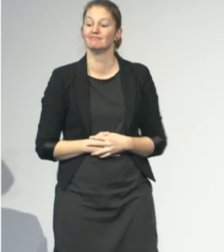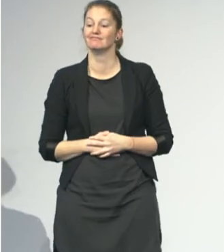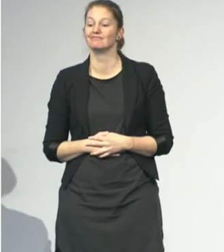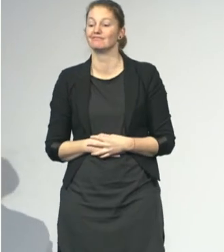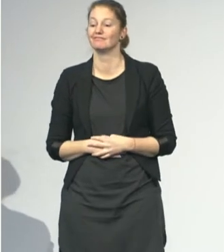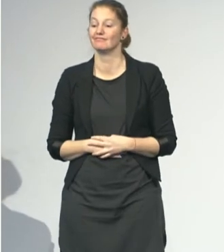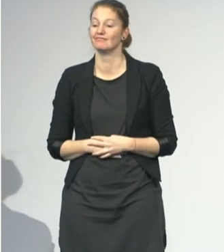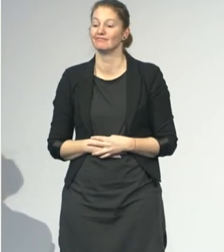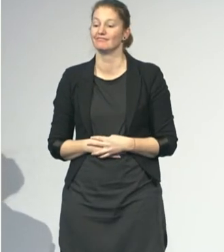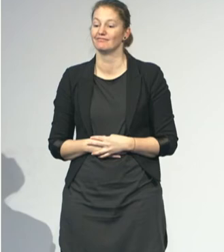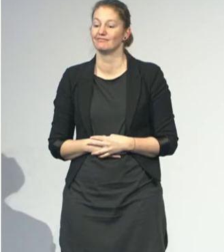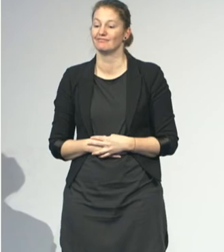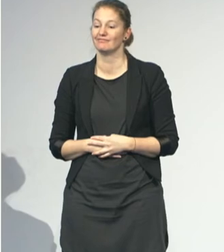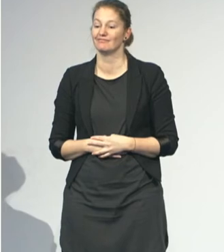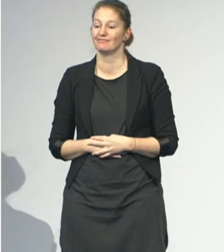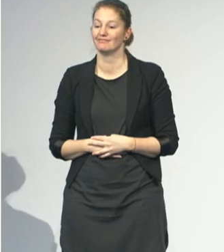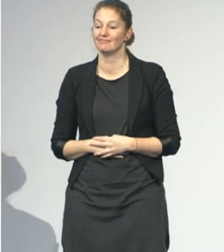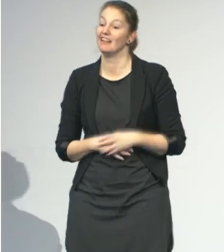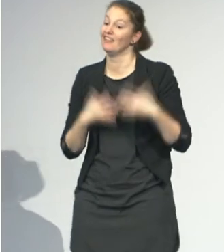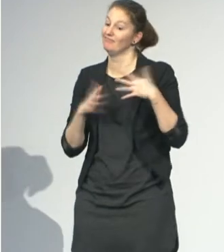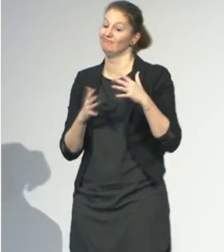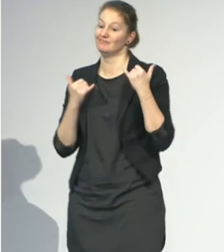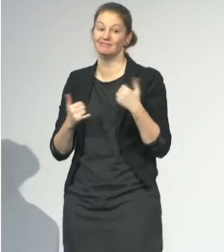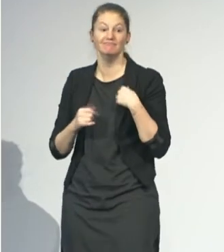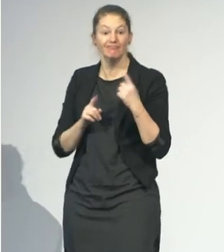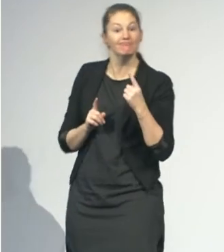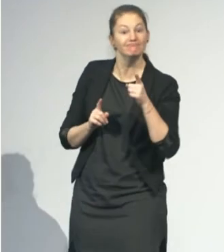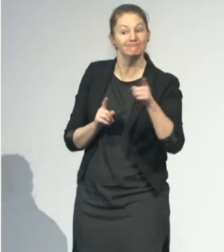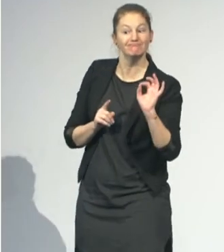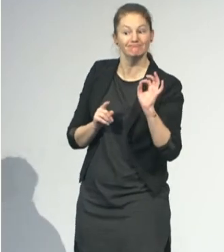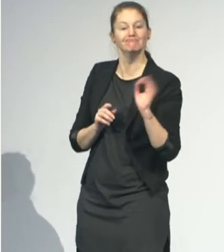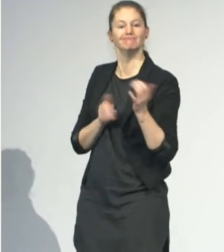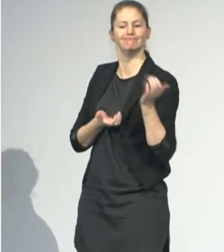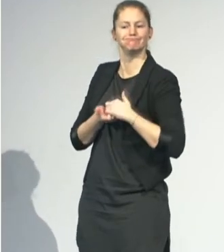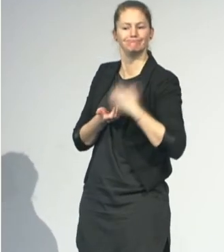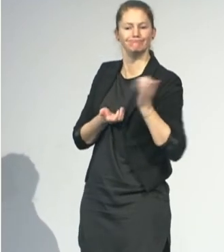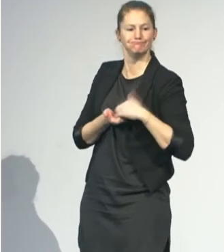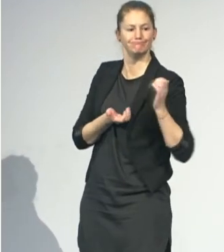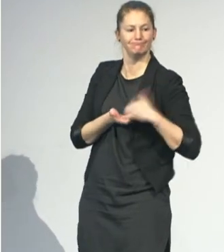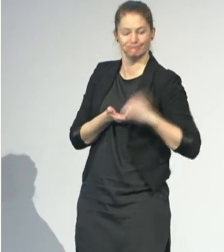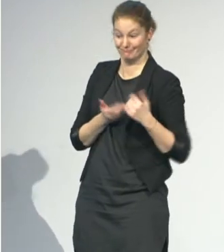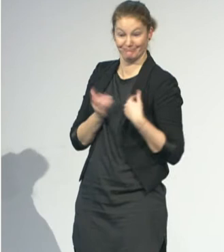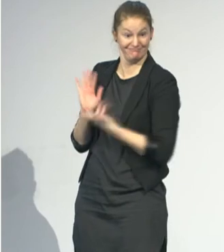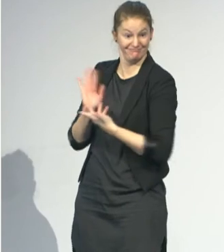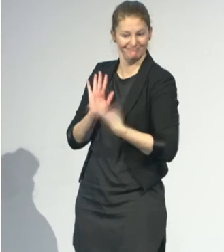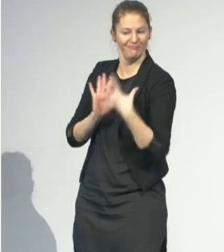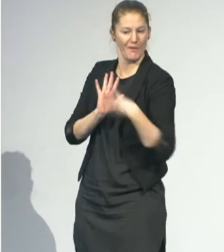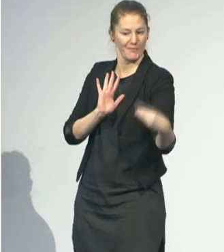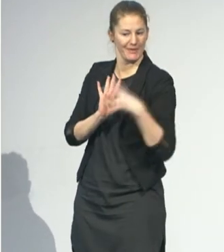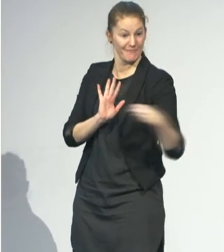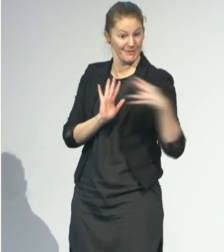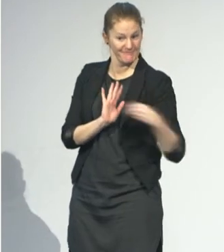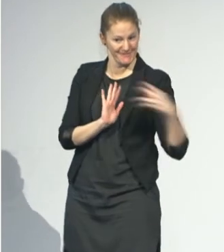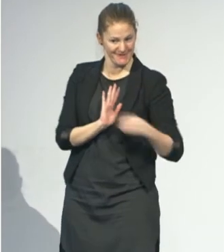that could be in the program too. So this is fantastic, of course. For example, we have another